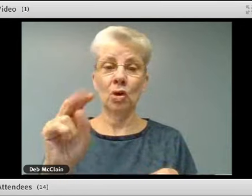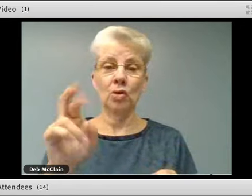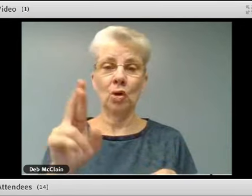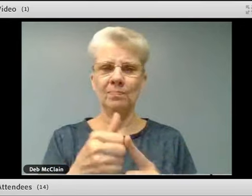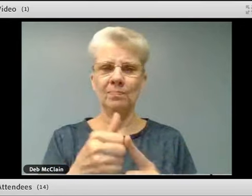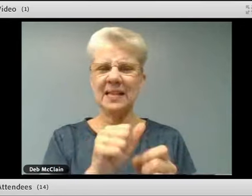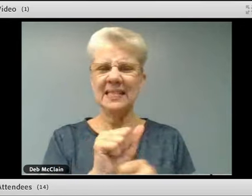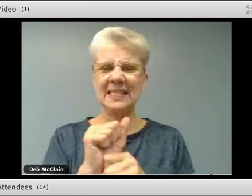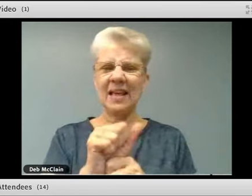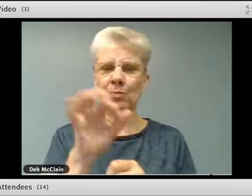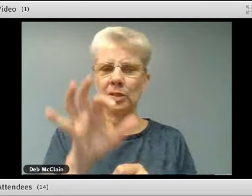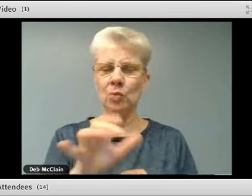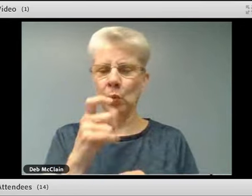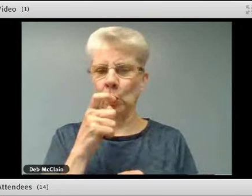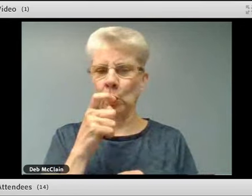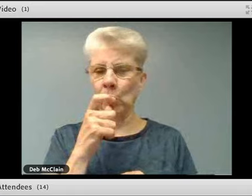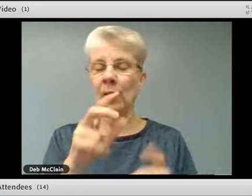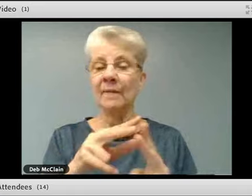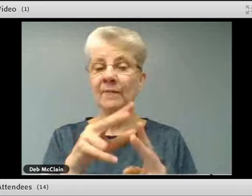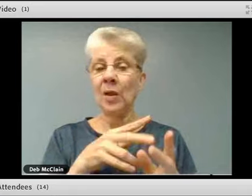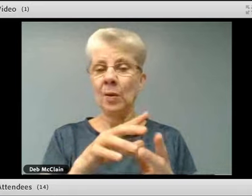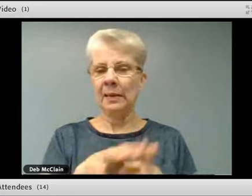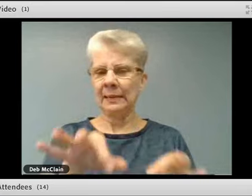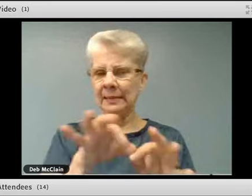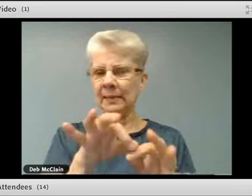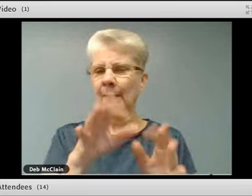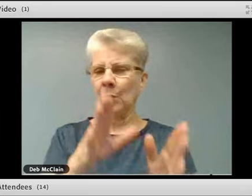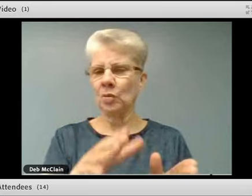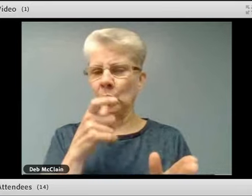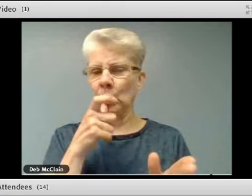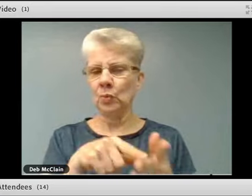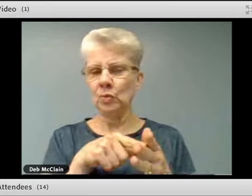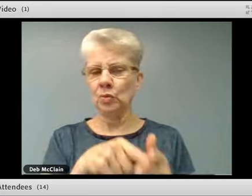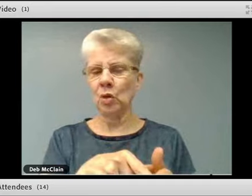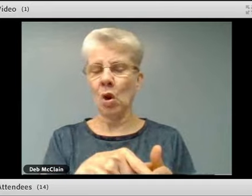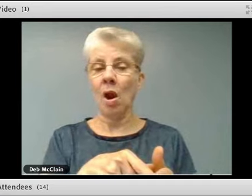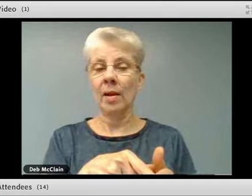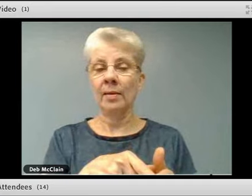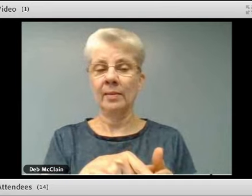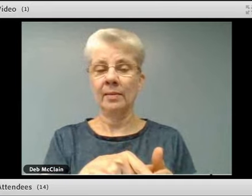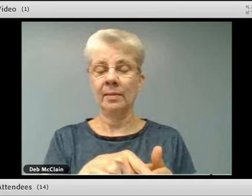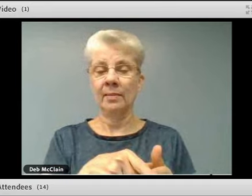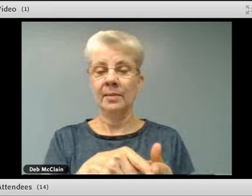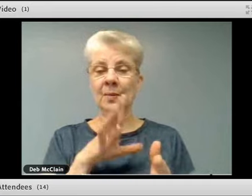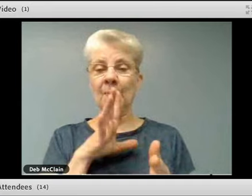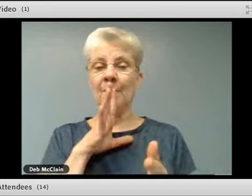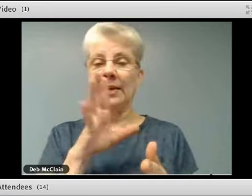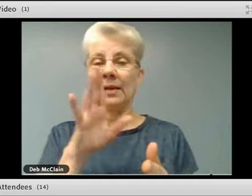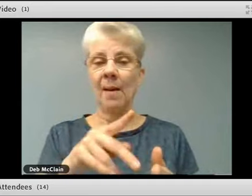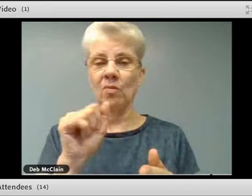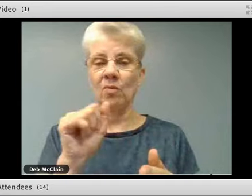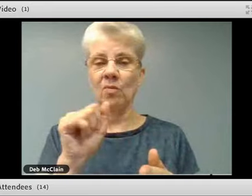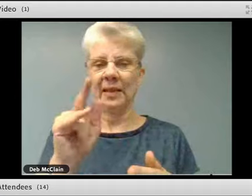preacher who was very instrumental and outspoken during the abolitionist